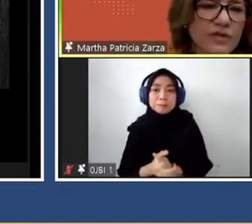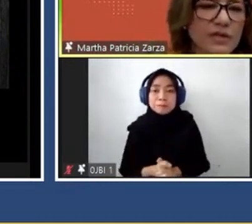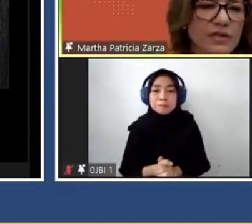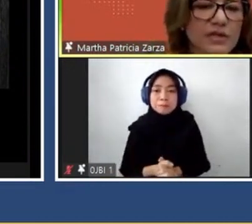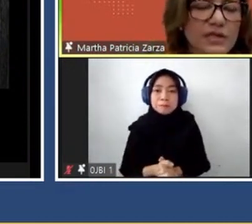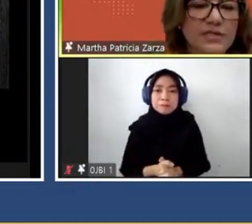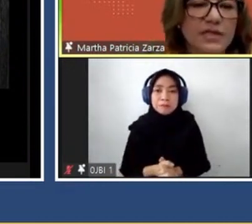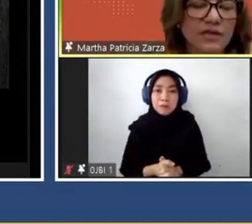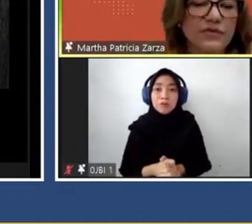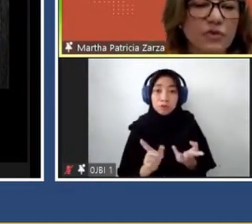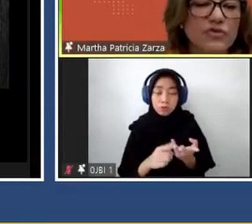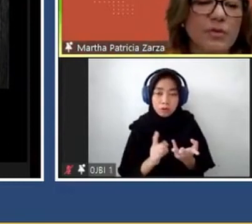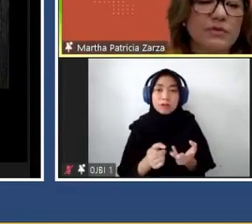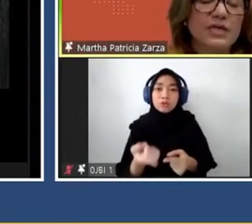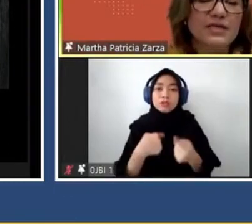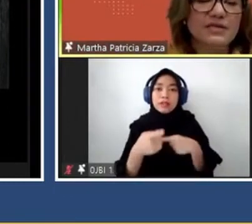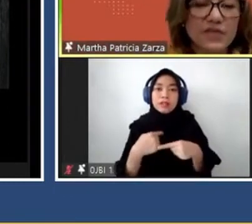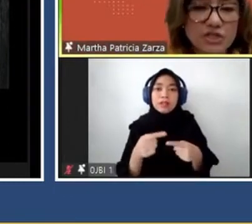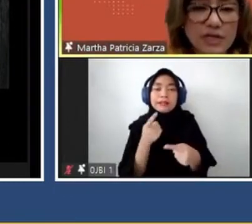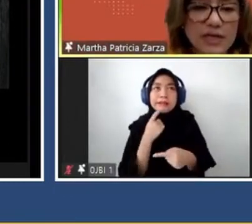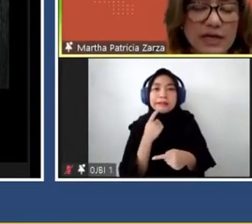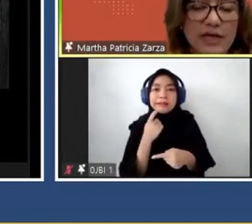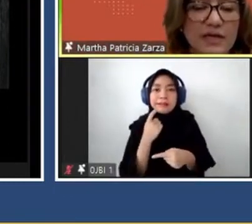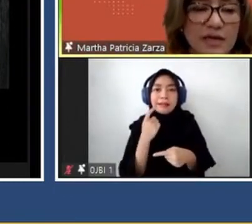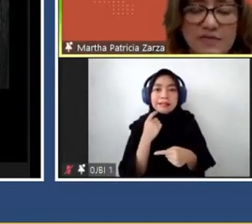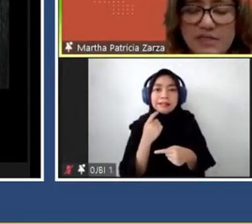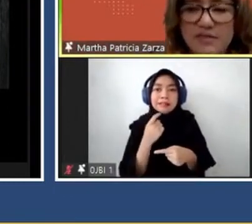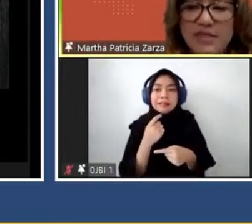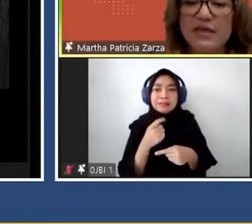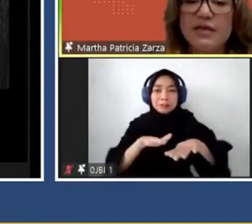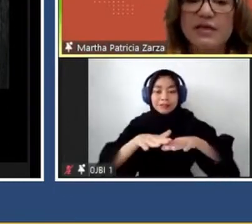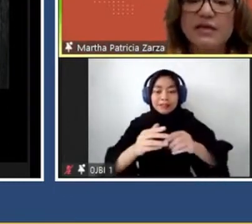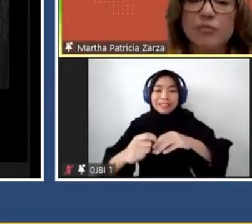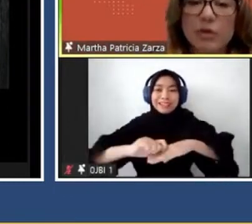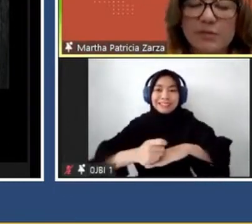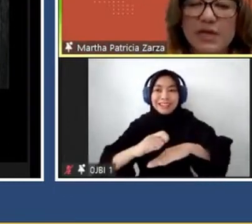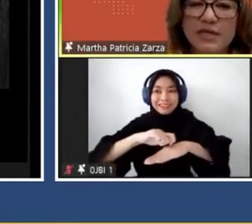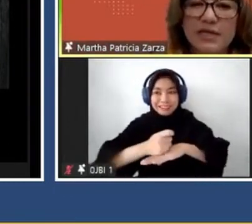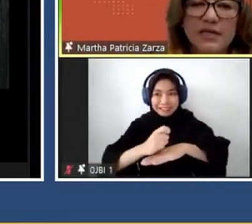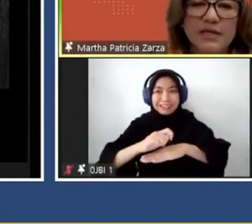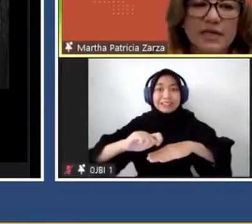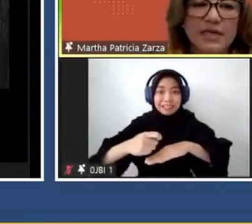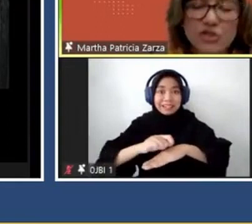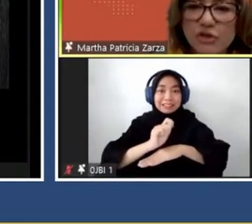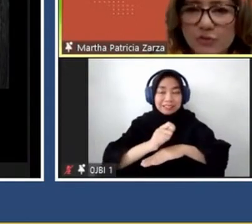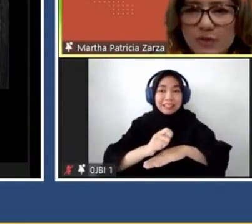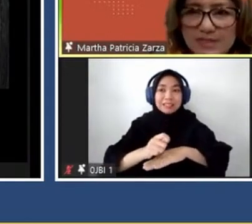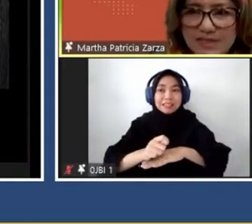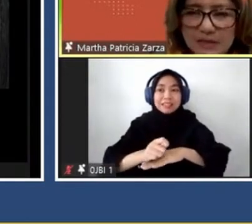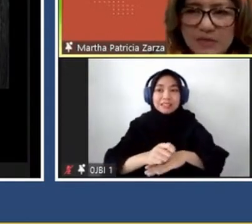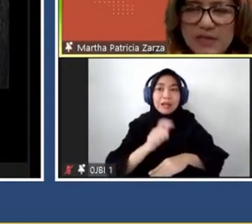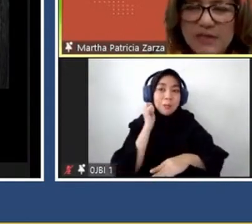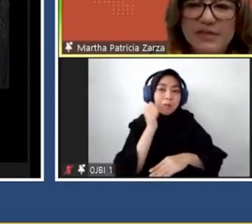a lot in these interviews also about traditional hand and crafts. Women mainly enjoy